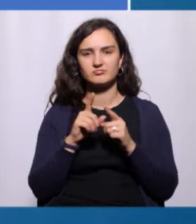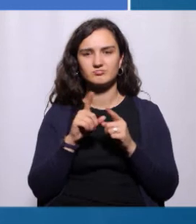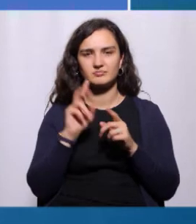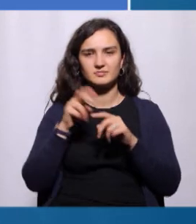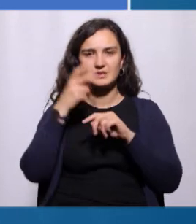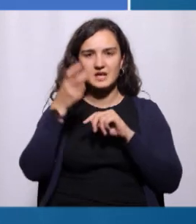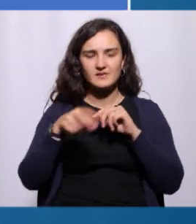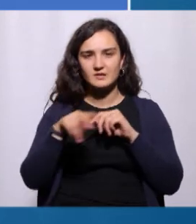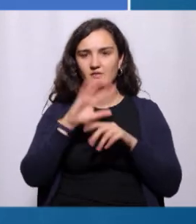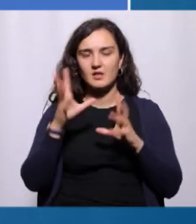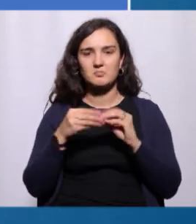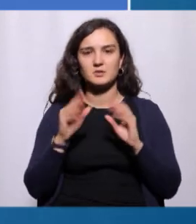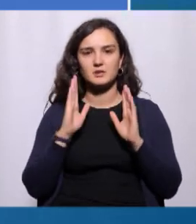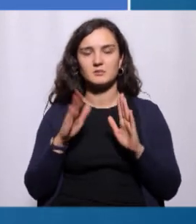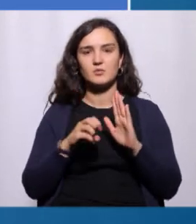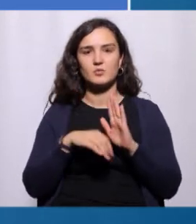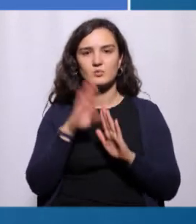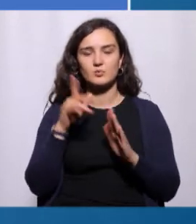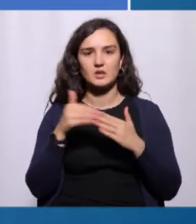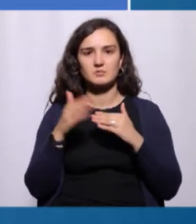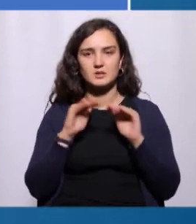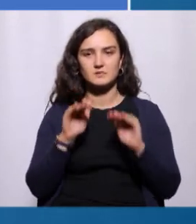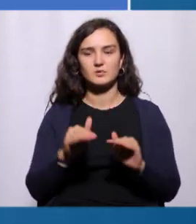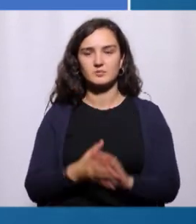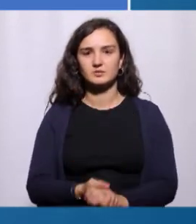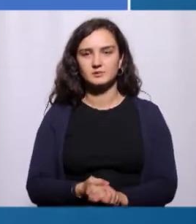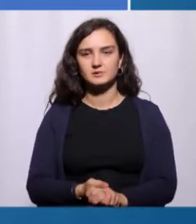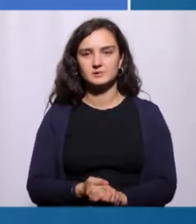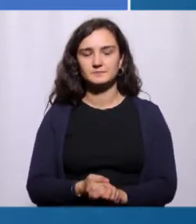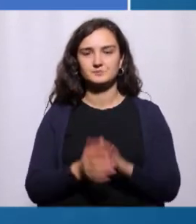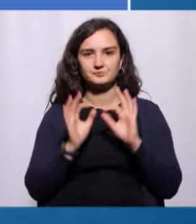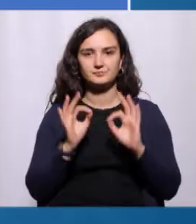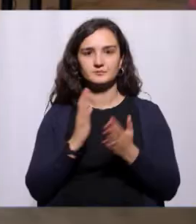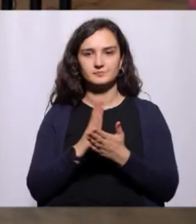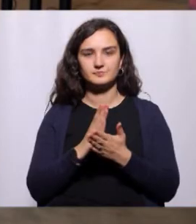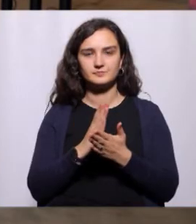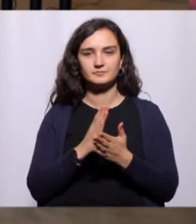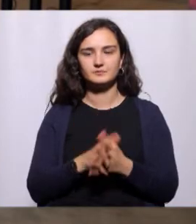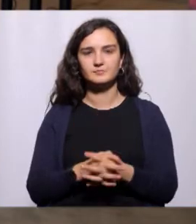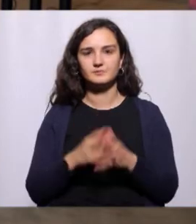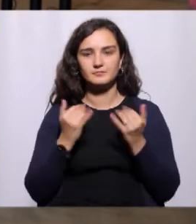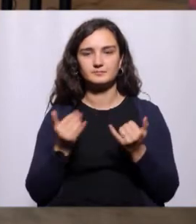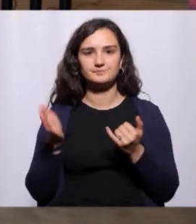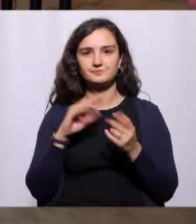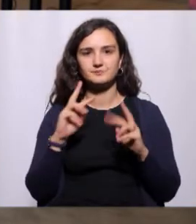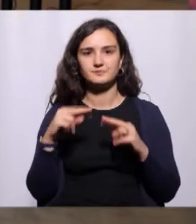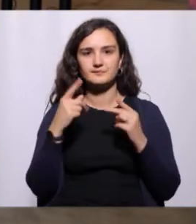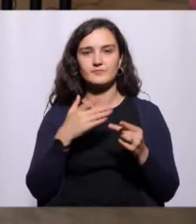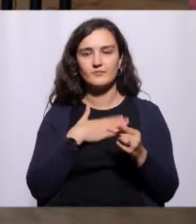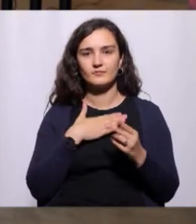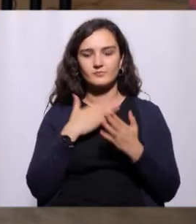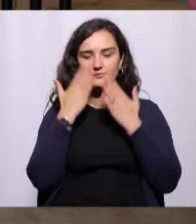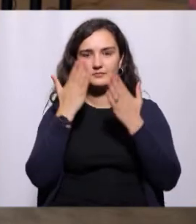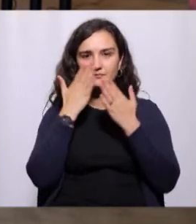these activities will become much more accessible. That's right, Mr. Carter. Now, let's move on to our